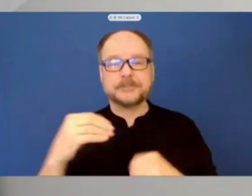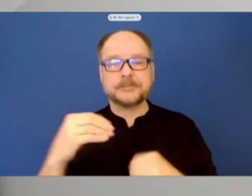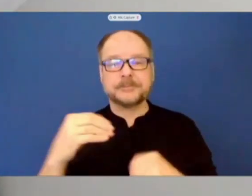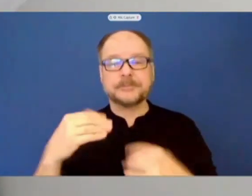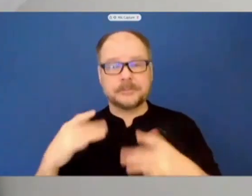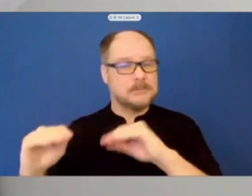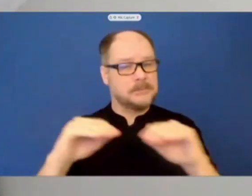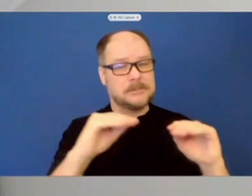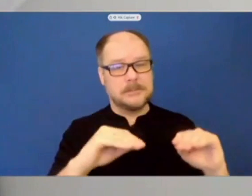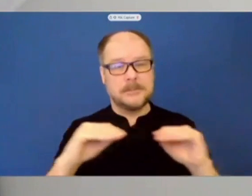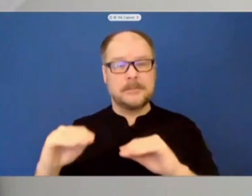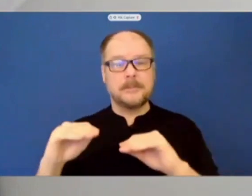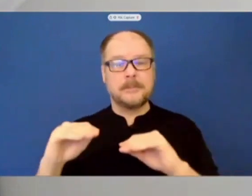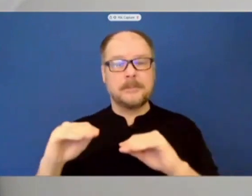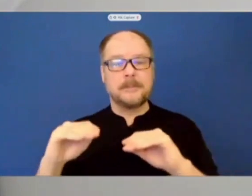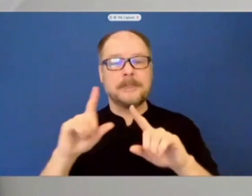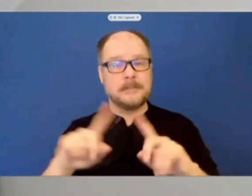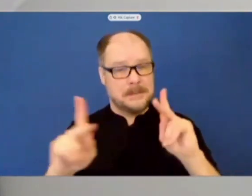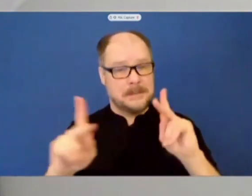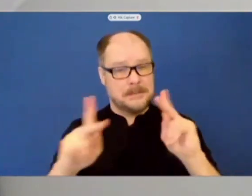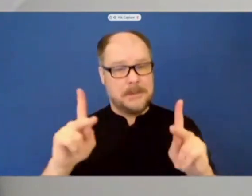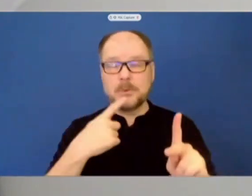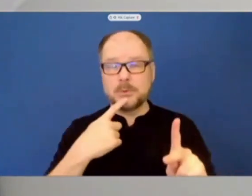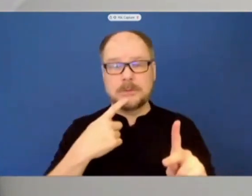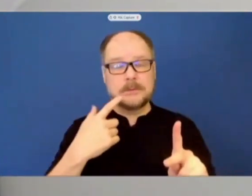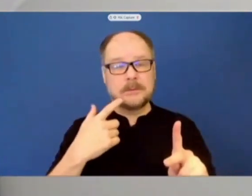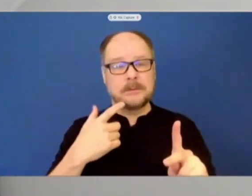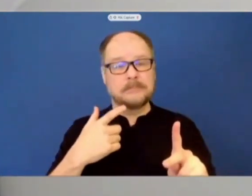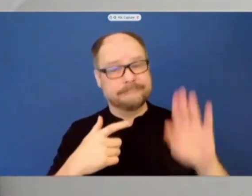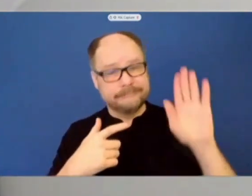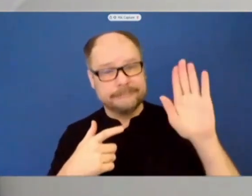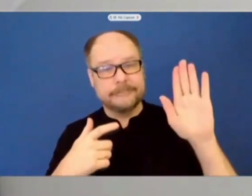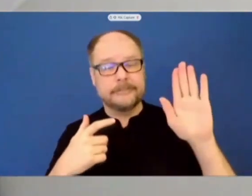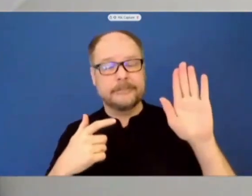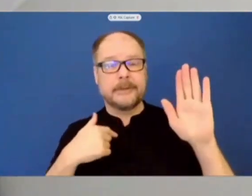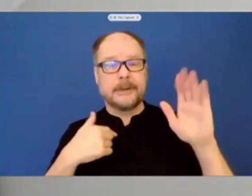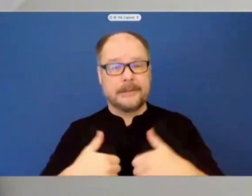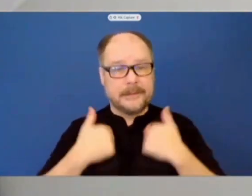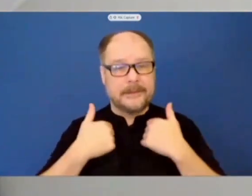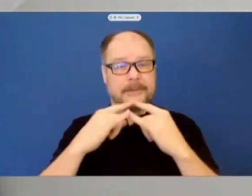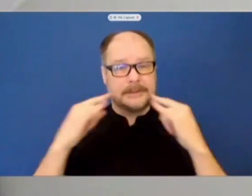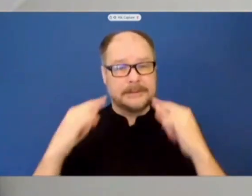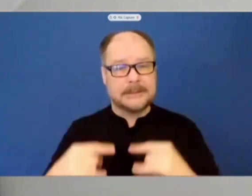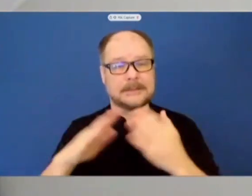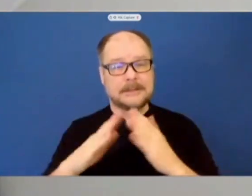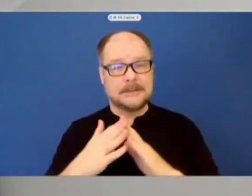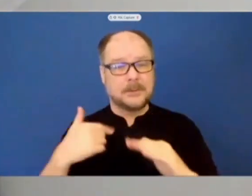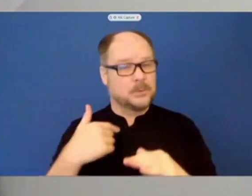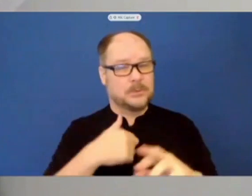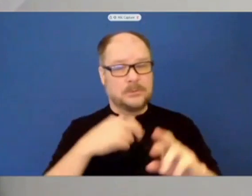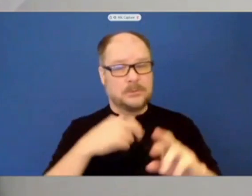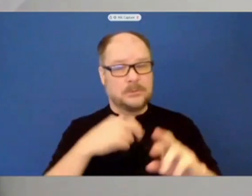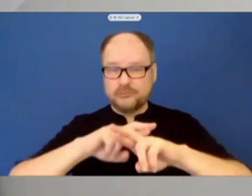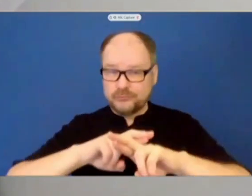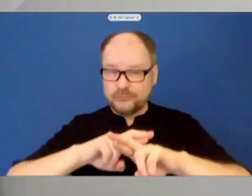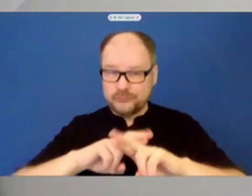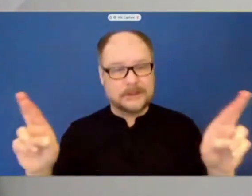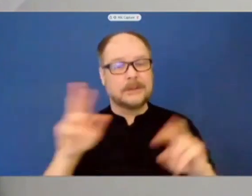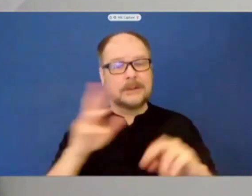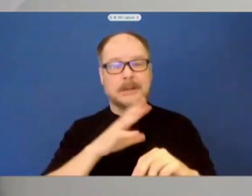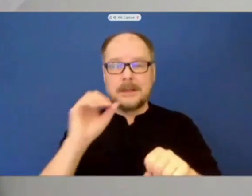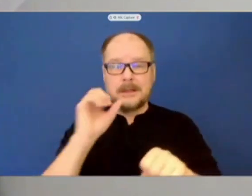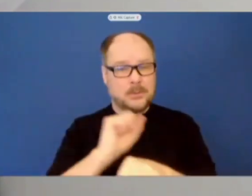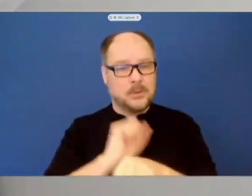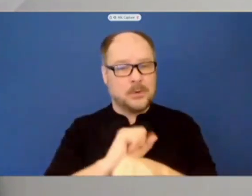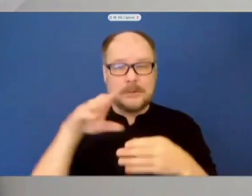to people that present saying that they are part of this North End encampment, that we are prepared and working to be